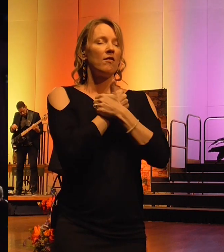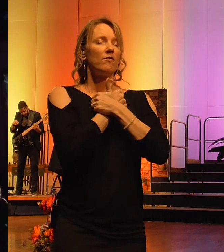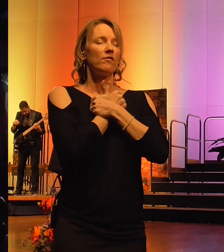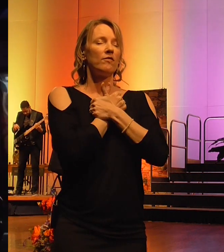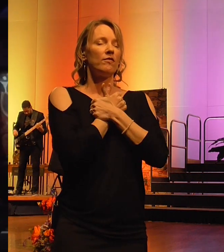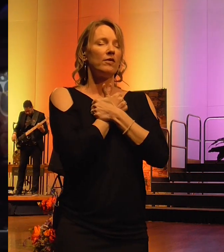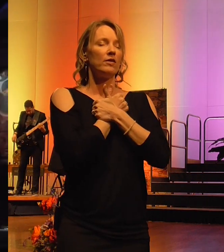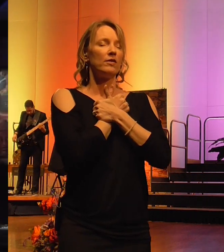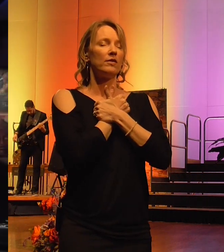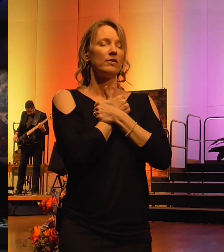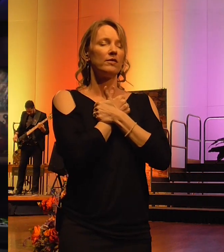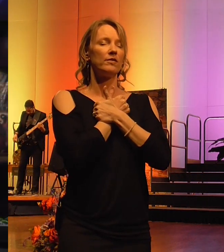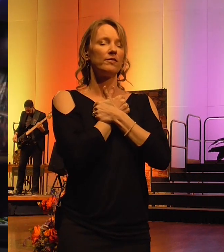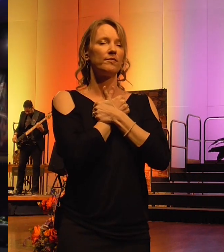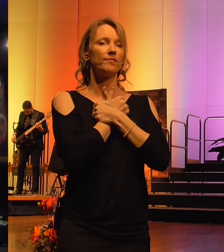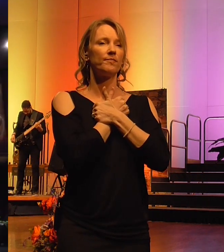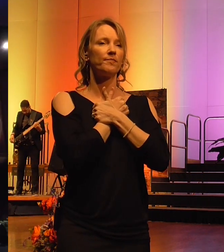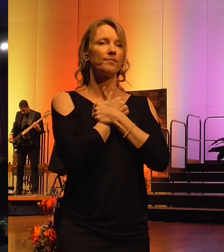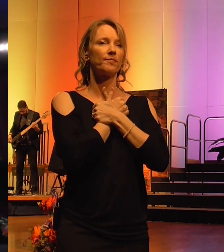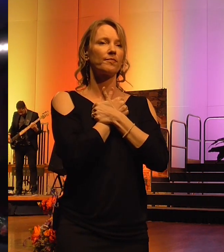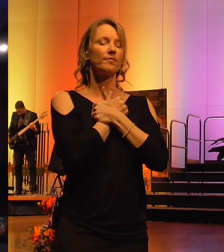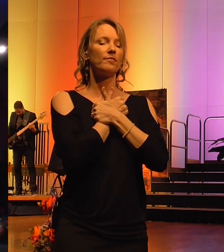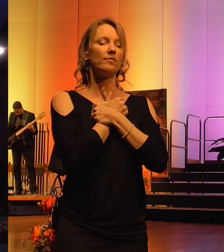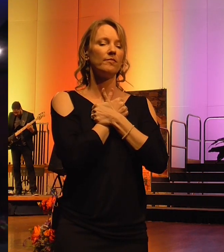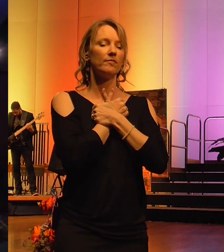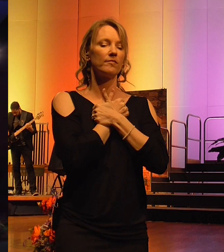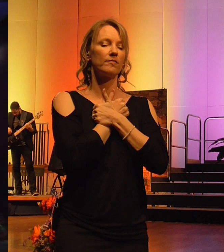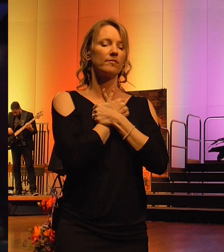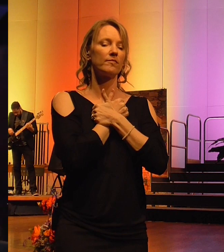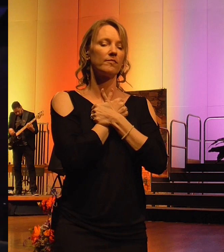all the love,